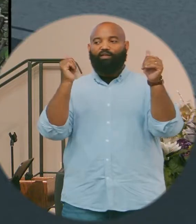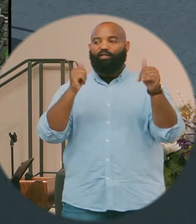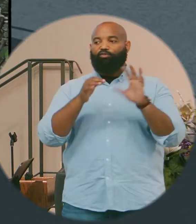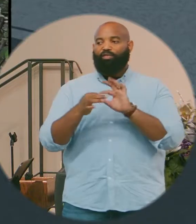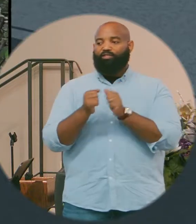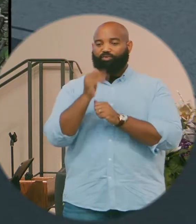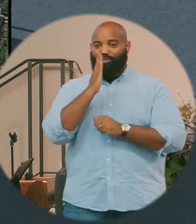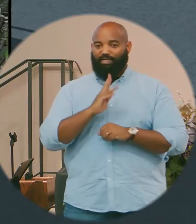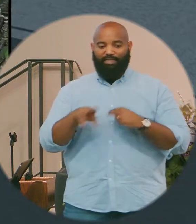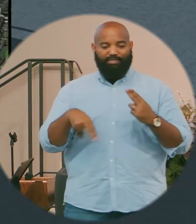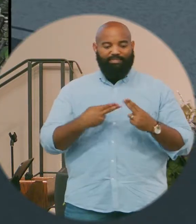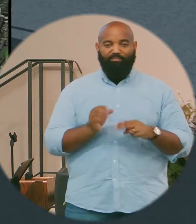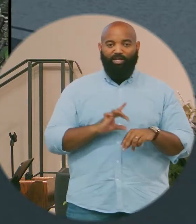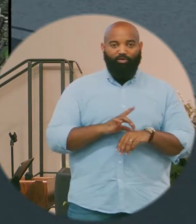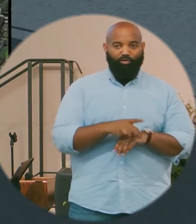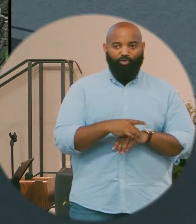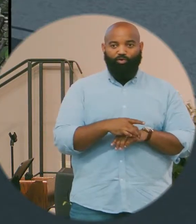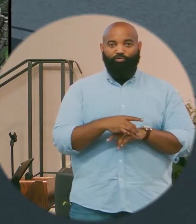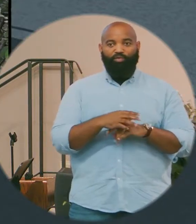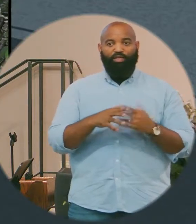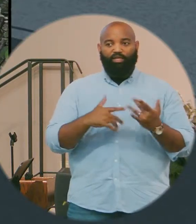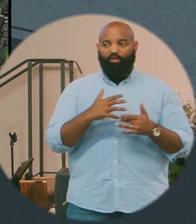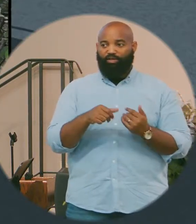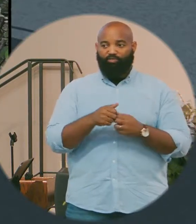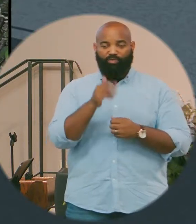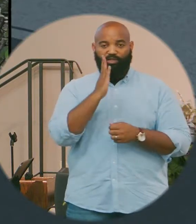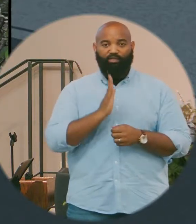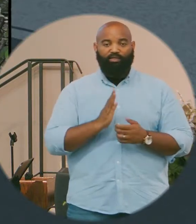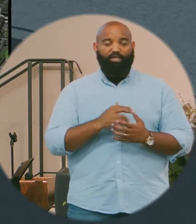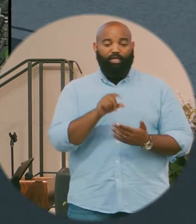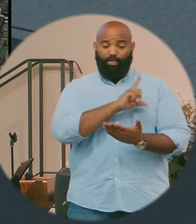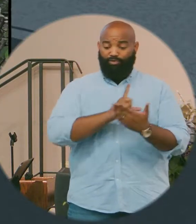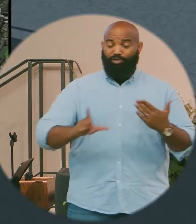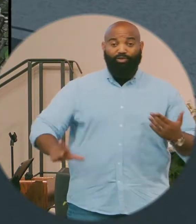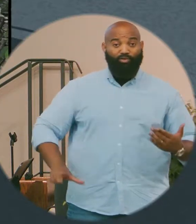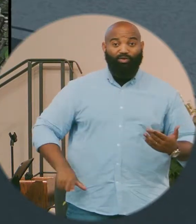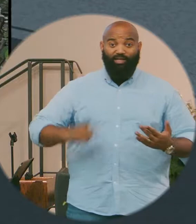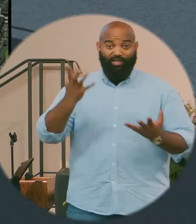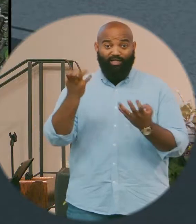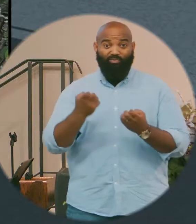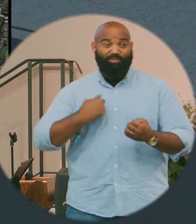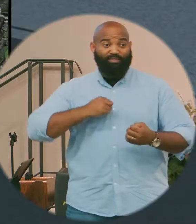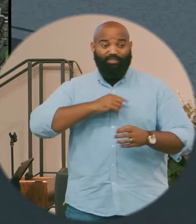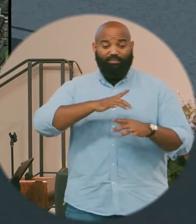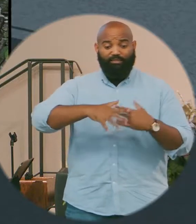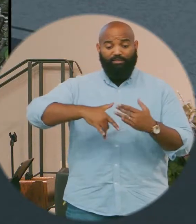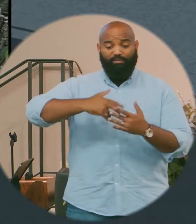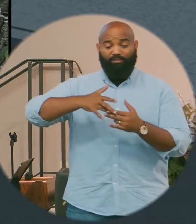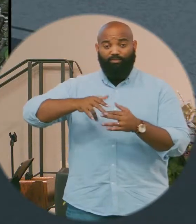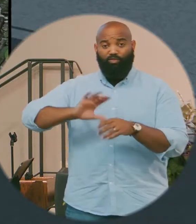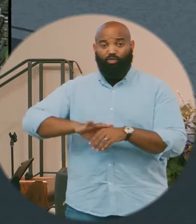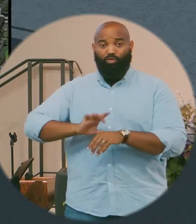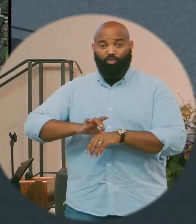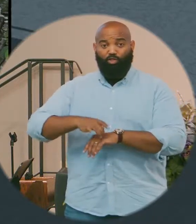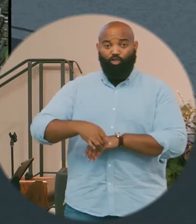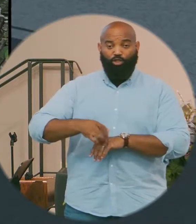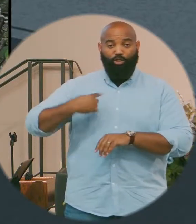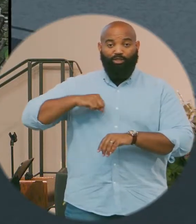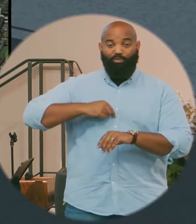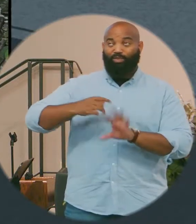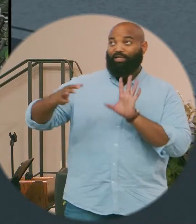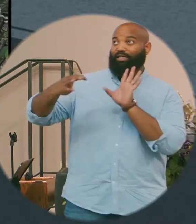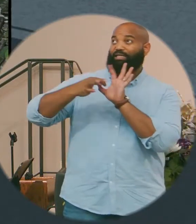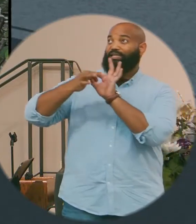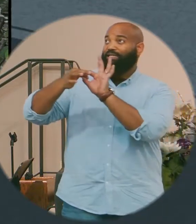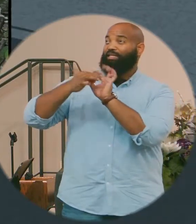not a future occurrence. It's a right now. And the Lord desires us to live in such a way where we can be with him.